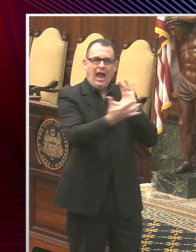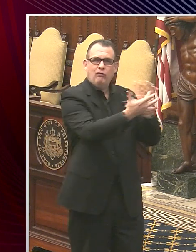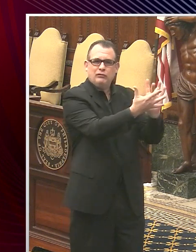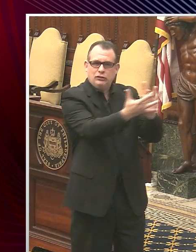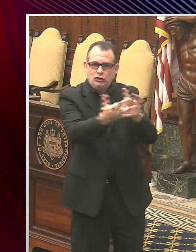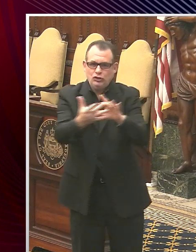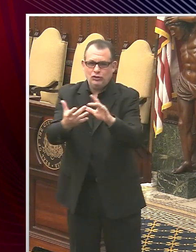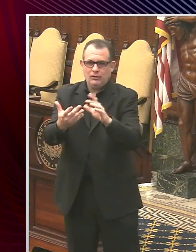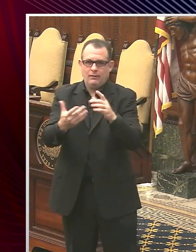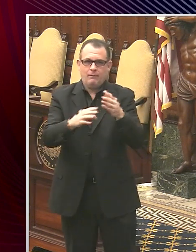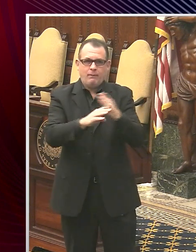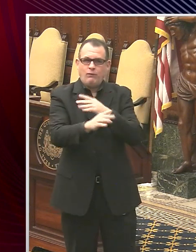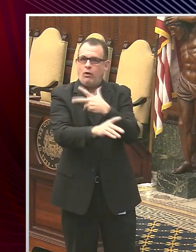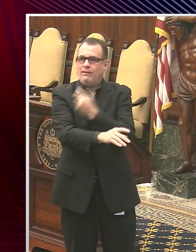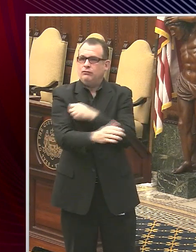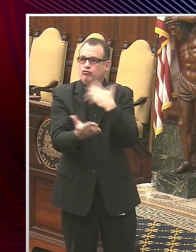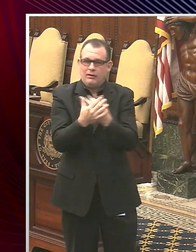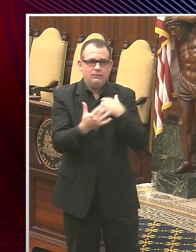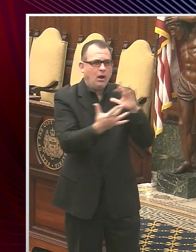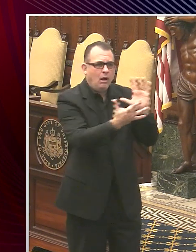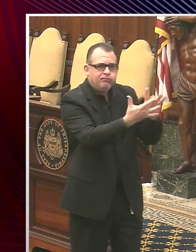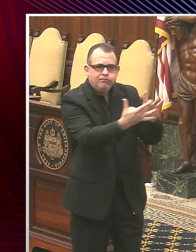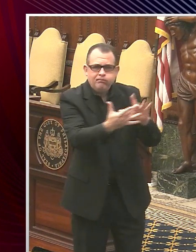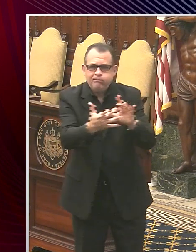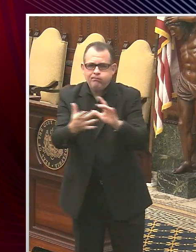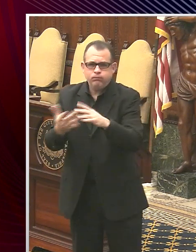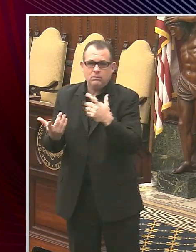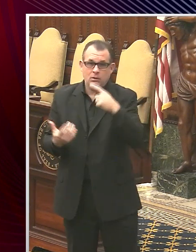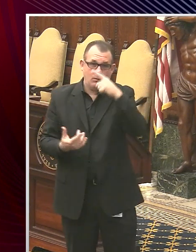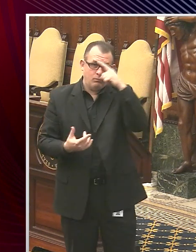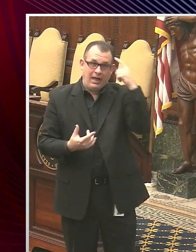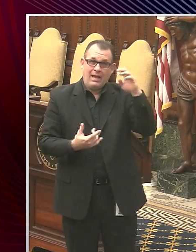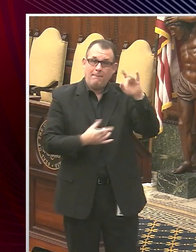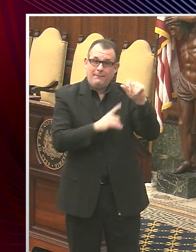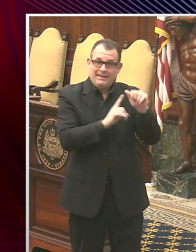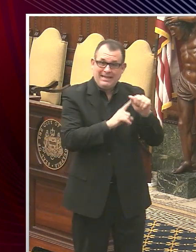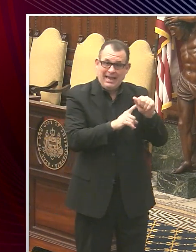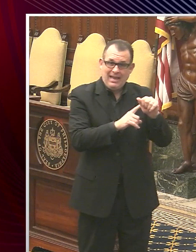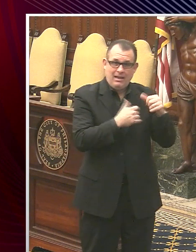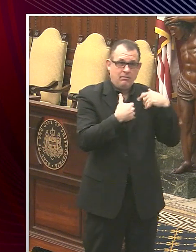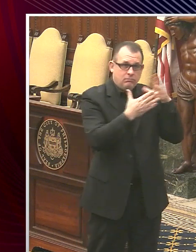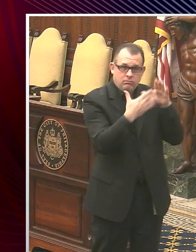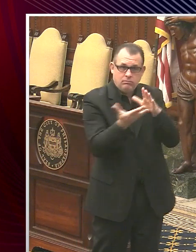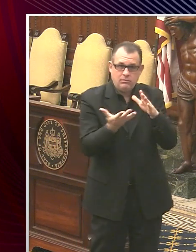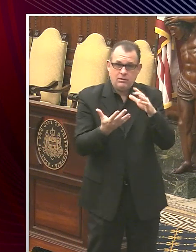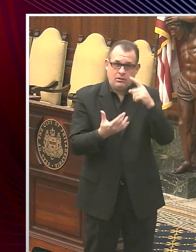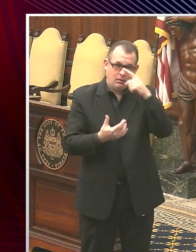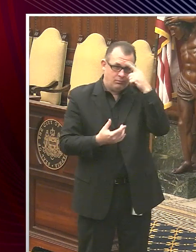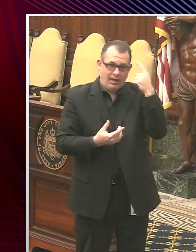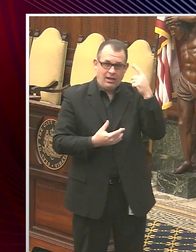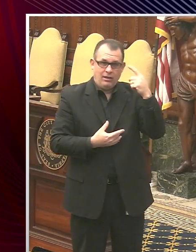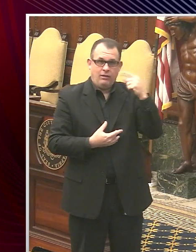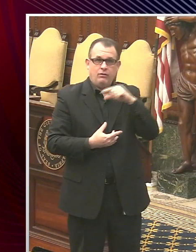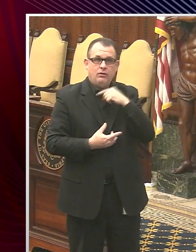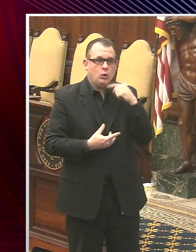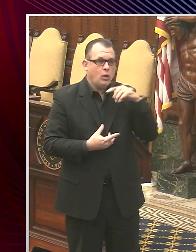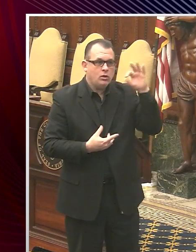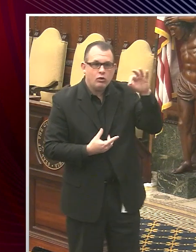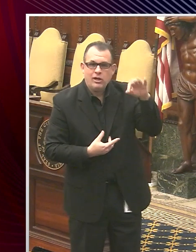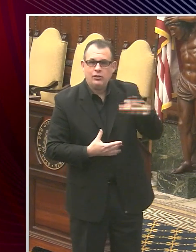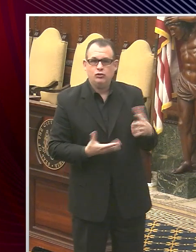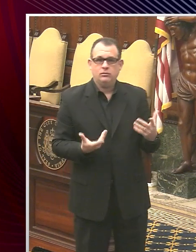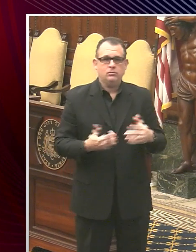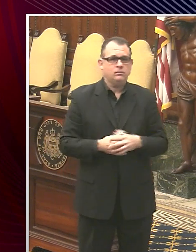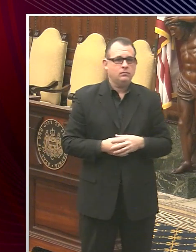arrived through Black media platforms and also through, for example, the Black clergy. We've had conversations. I met with large groups of